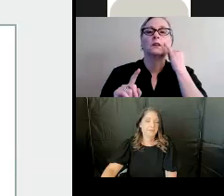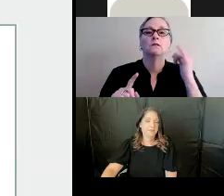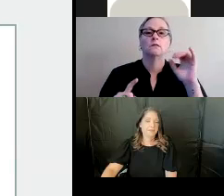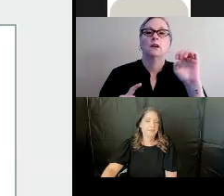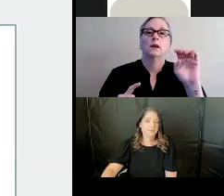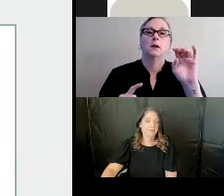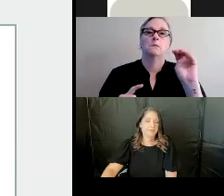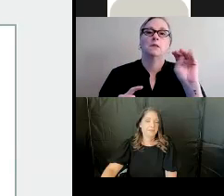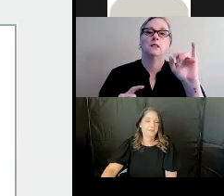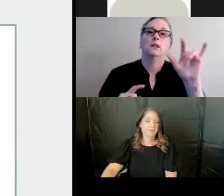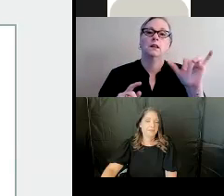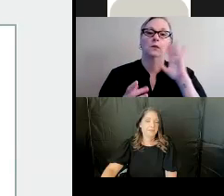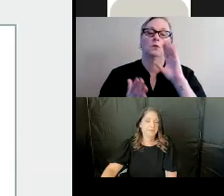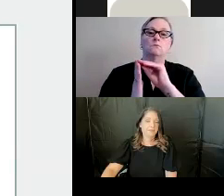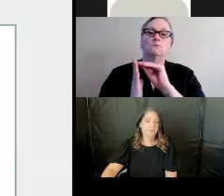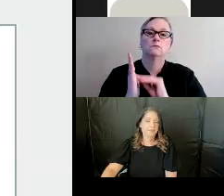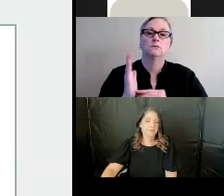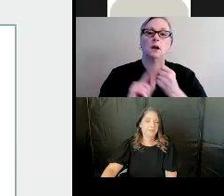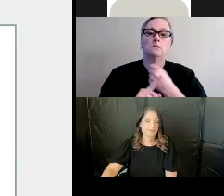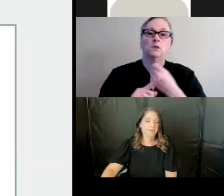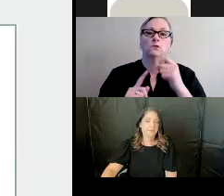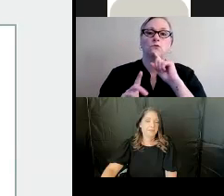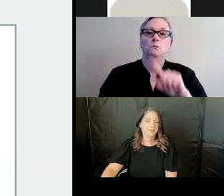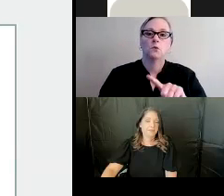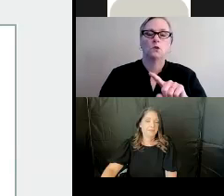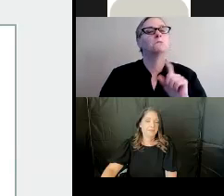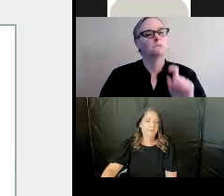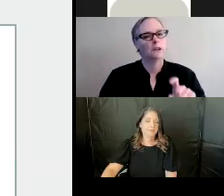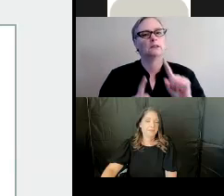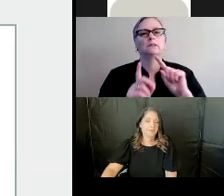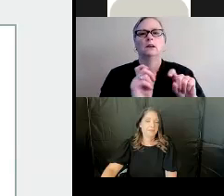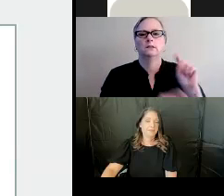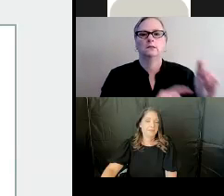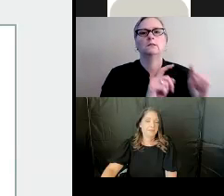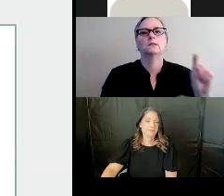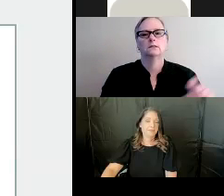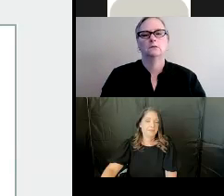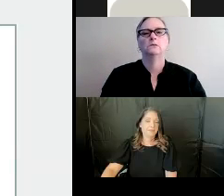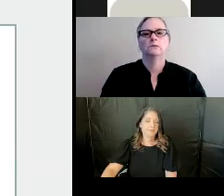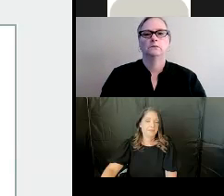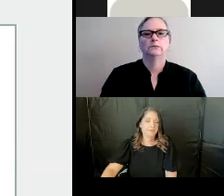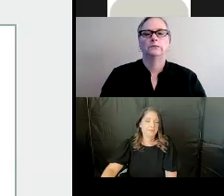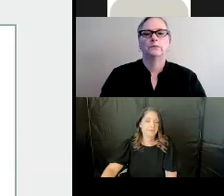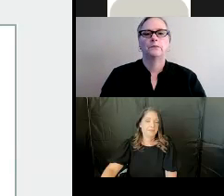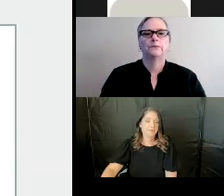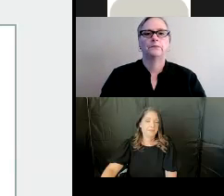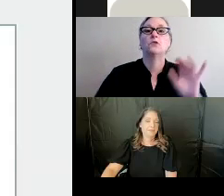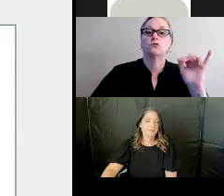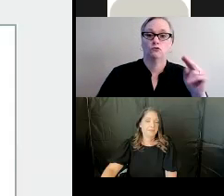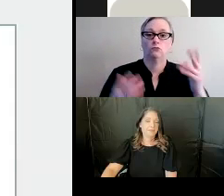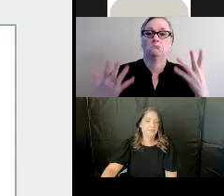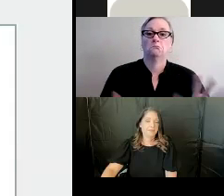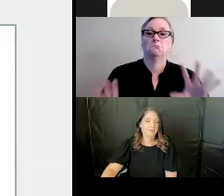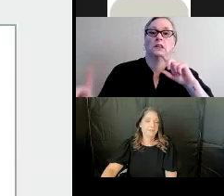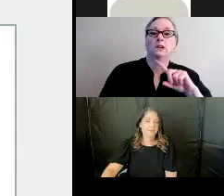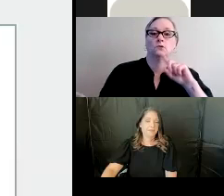to make an abuse report, she needs to ask questions. So after John answers the questions